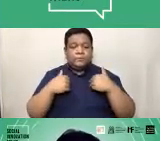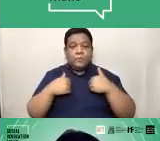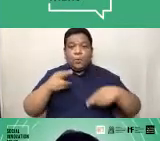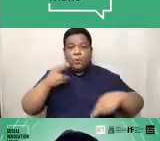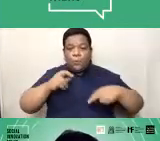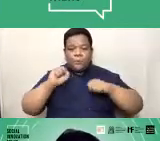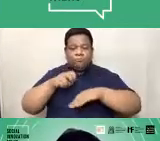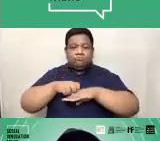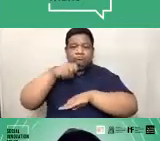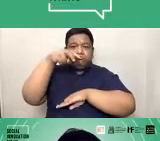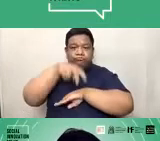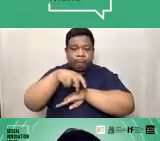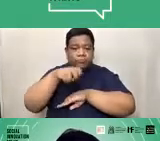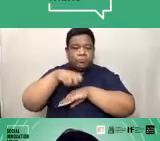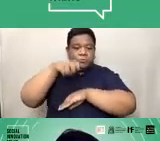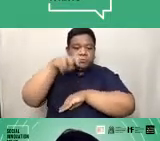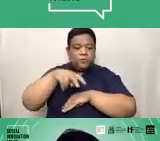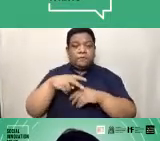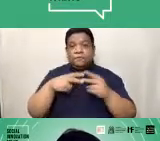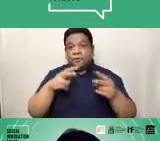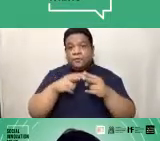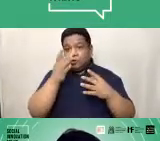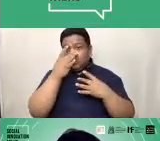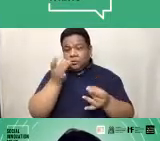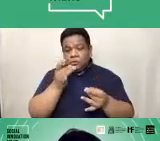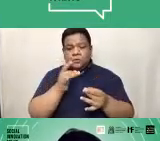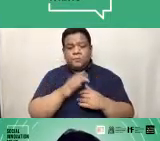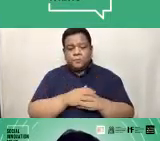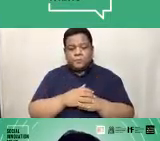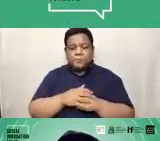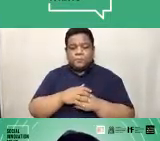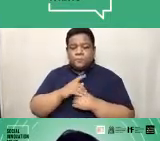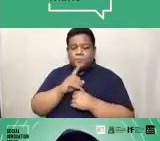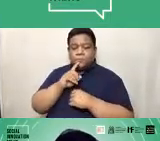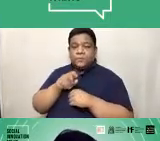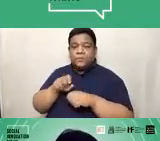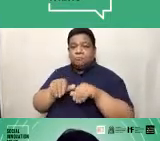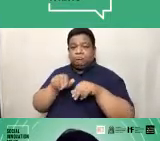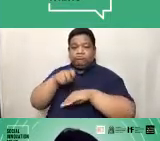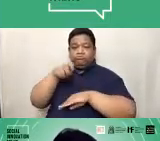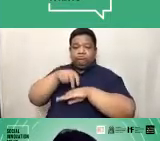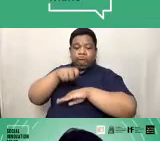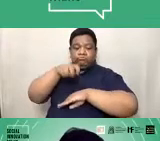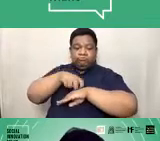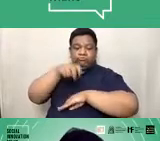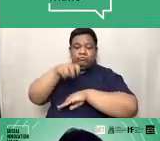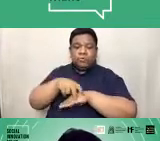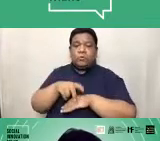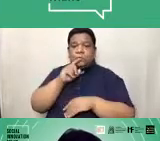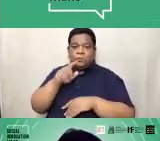hop, which is a very interesting and kind of amazing example. Robotic kangaroos, even ones that do complex jumps like